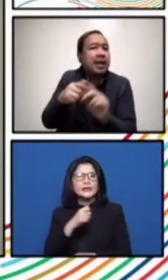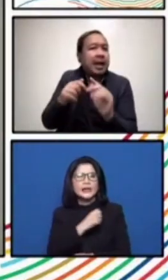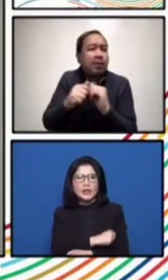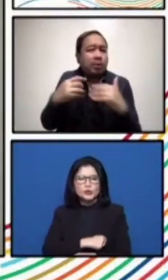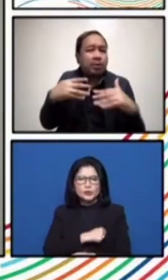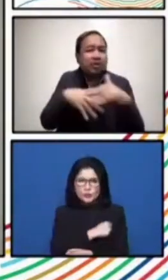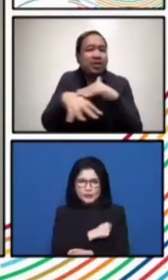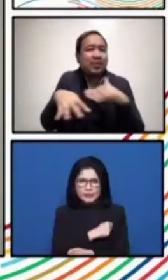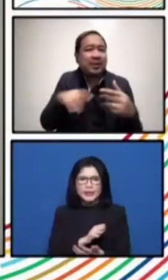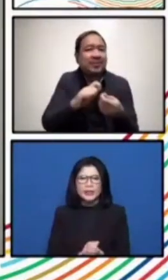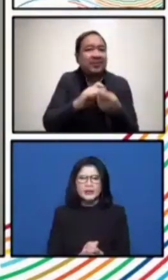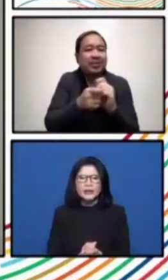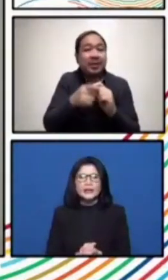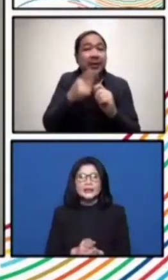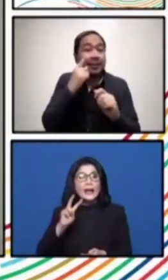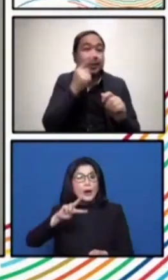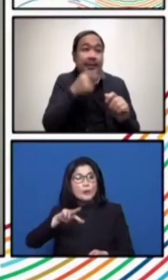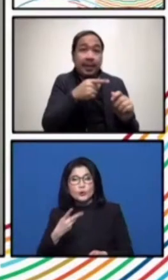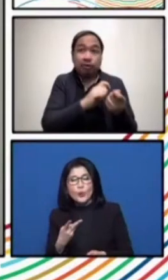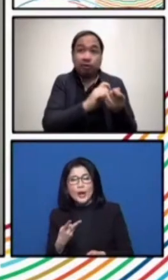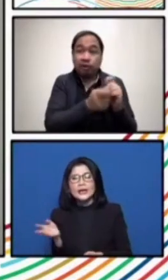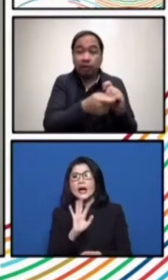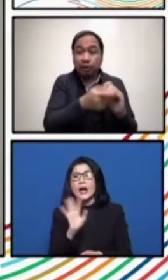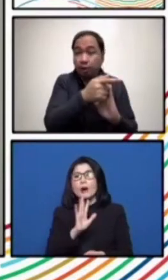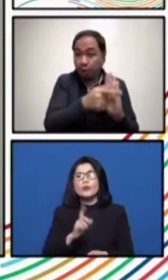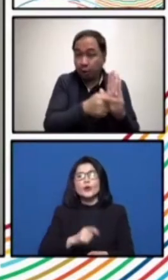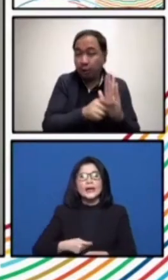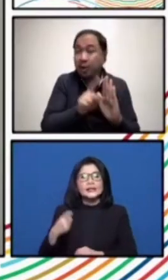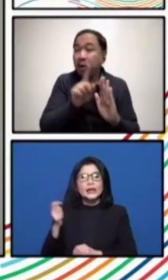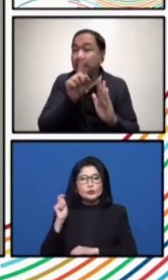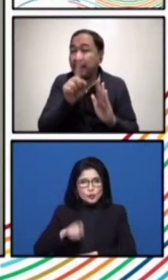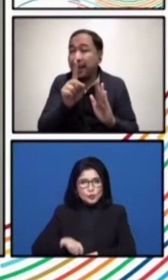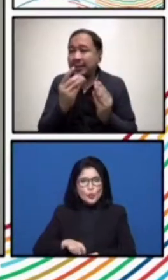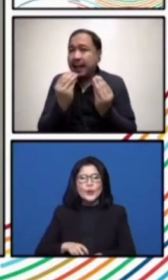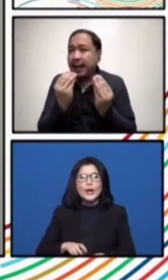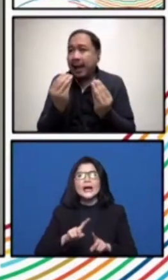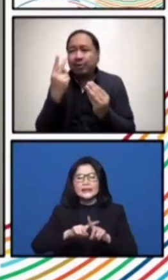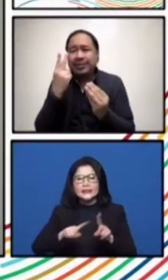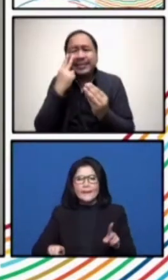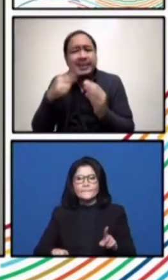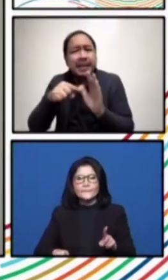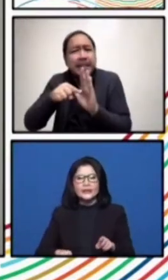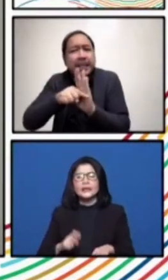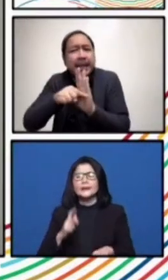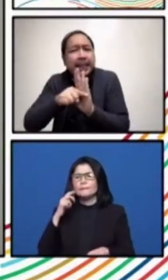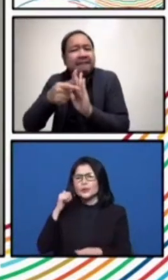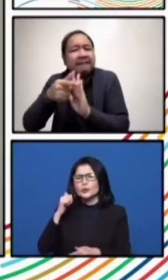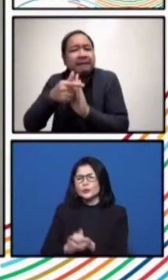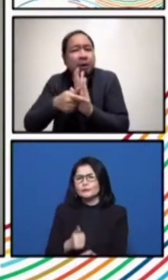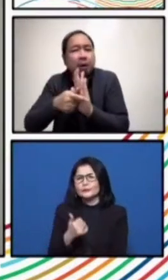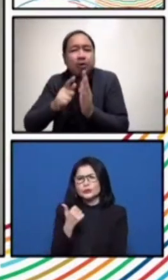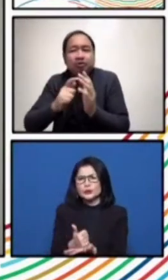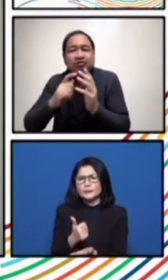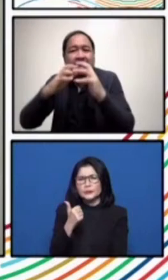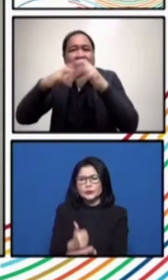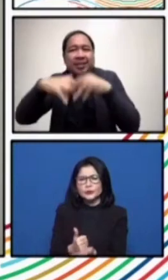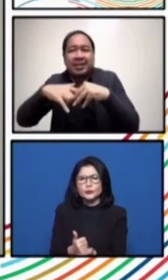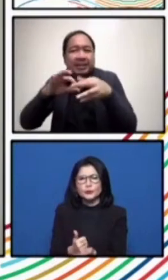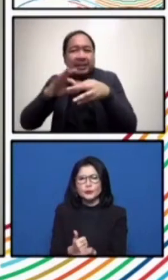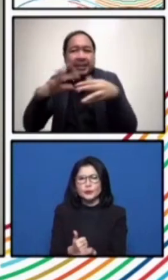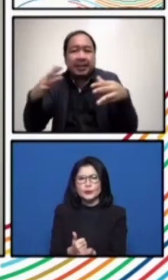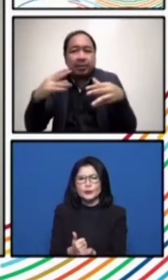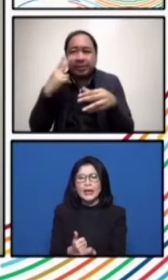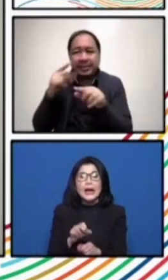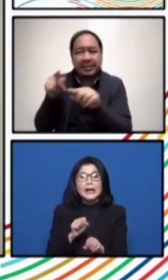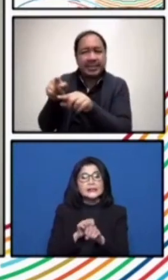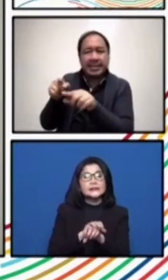about changing the letter of the law we're really talking about dismantling ableism those deeply embedded negative social conceptions of